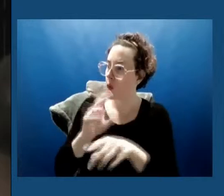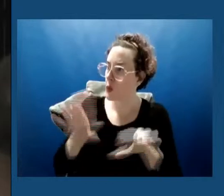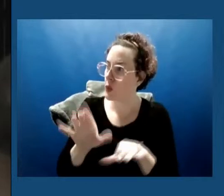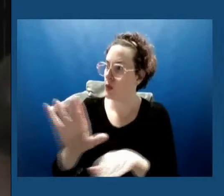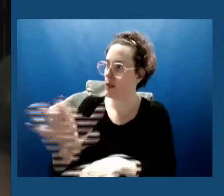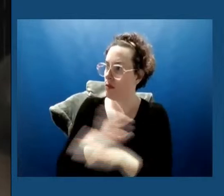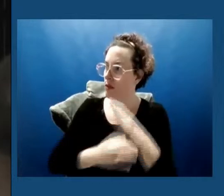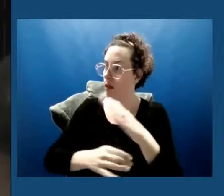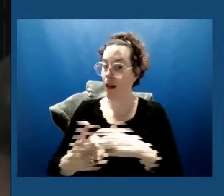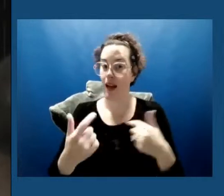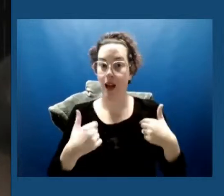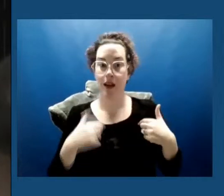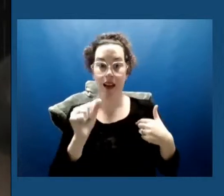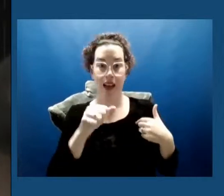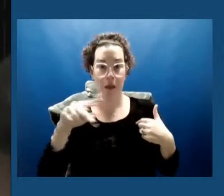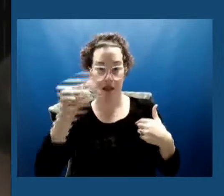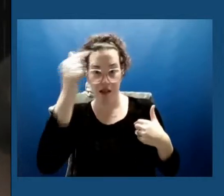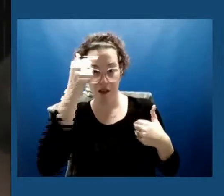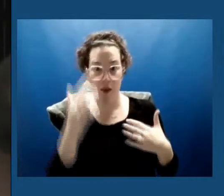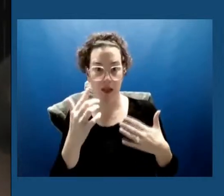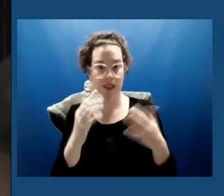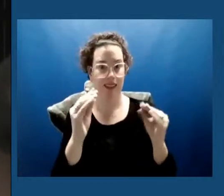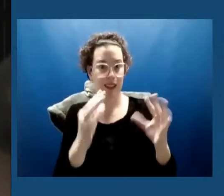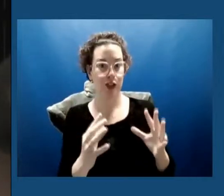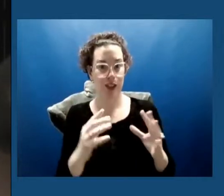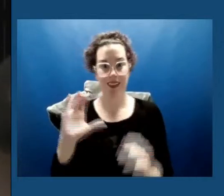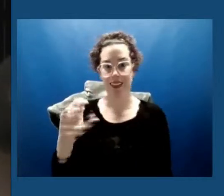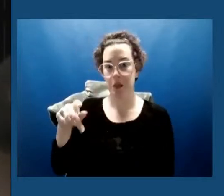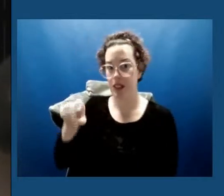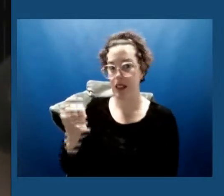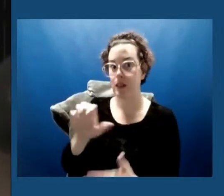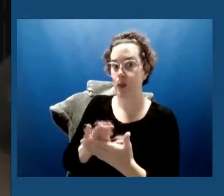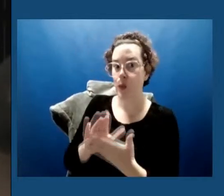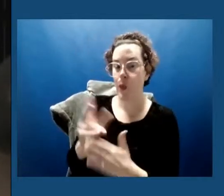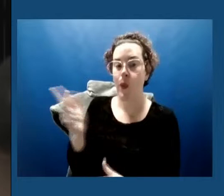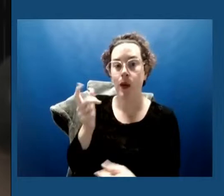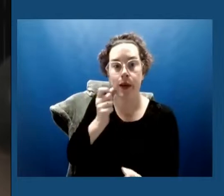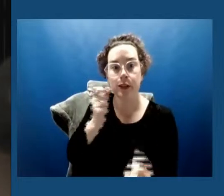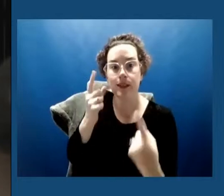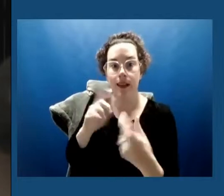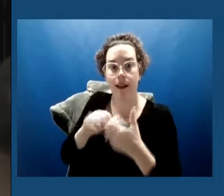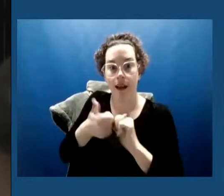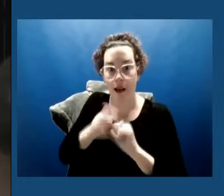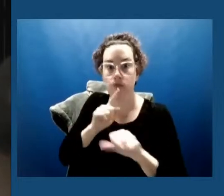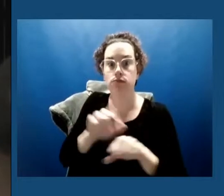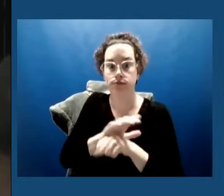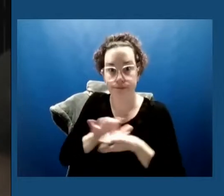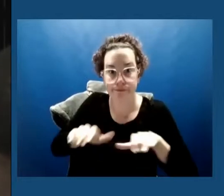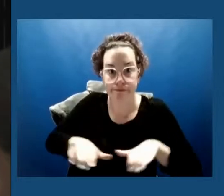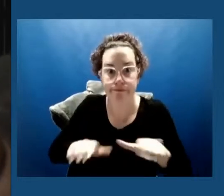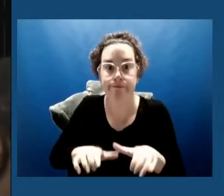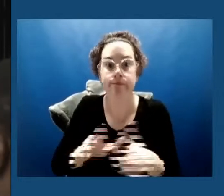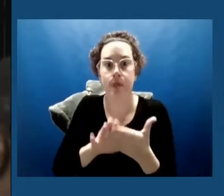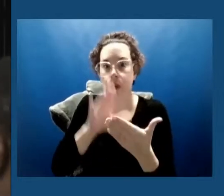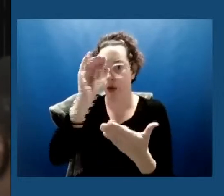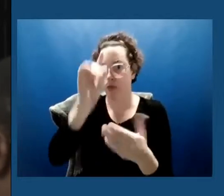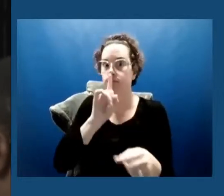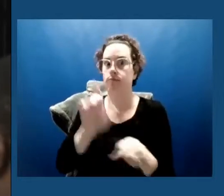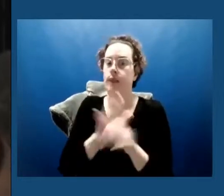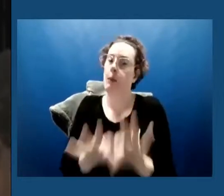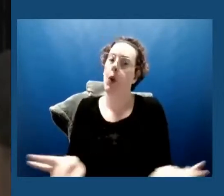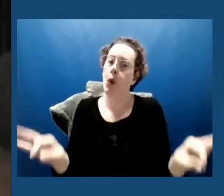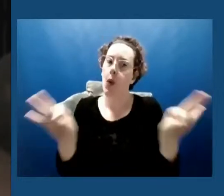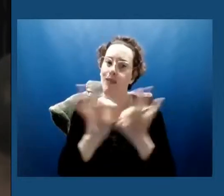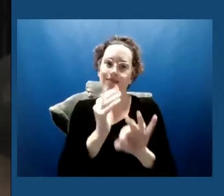a CTE school. We understand how experiential learning is really important. Thank you. Yeah, I didn't know